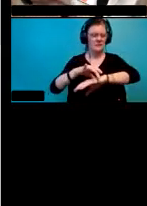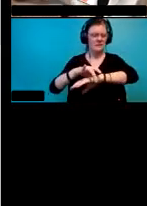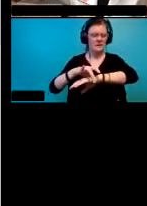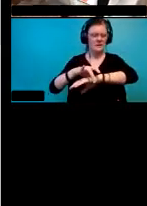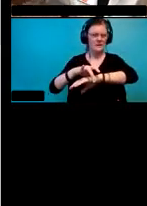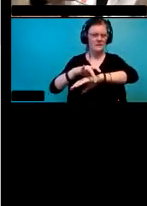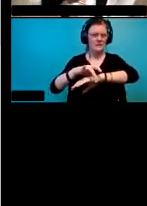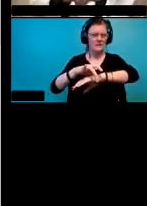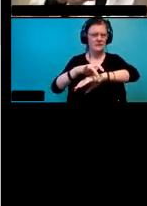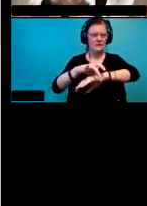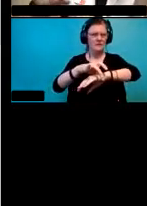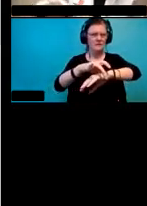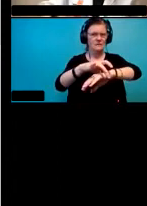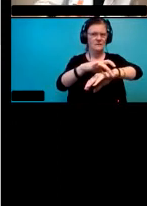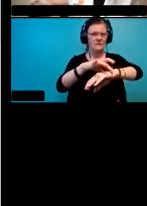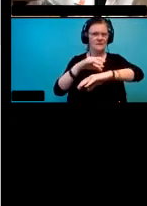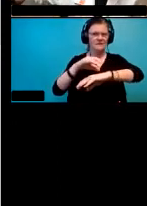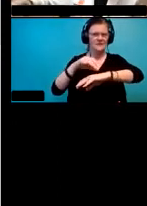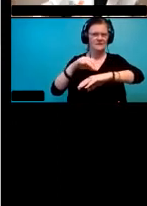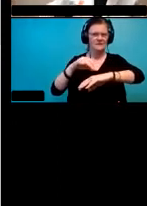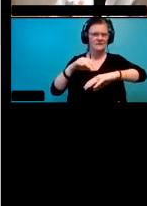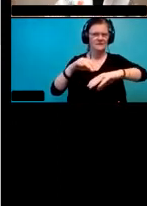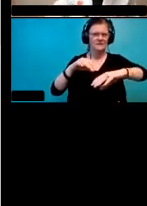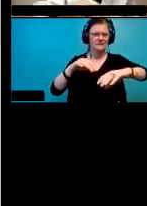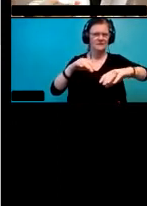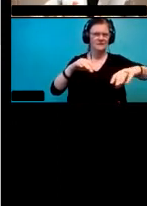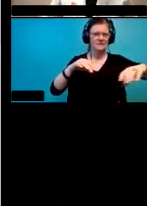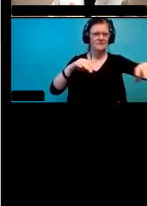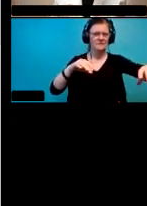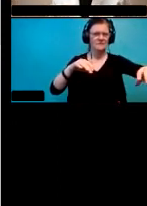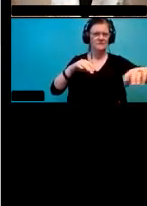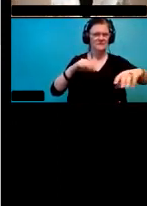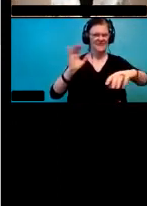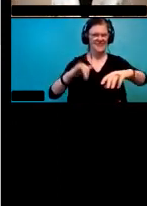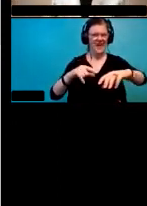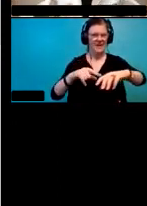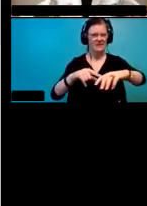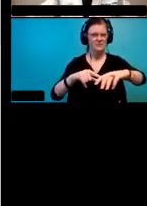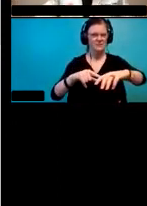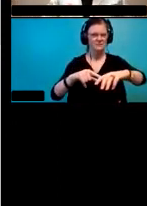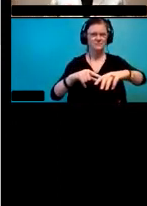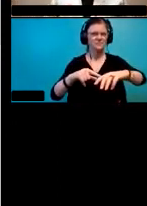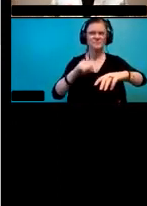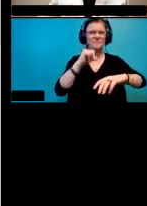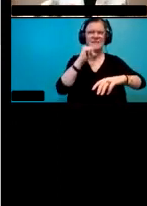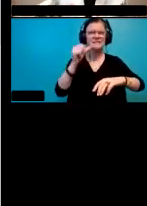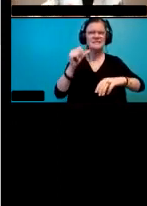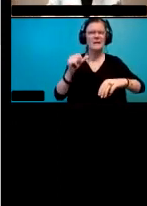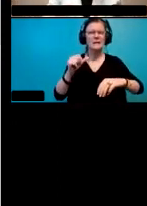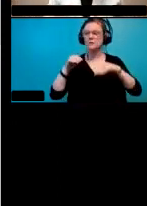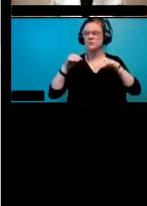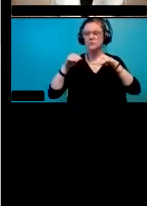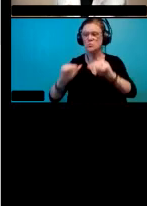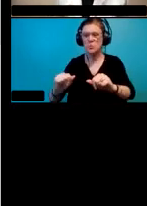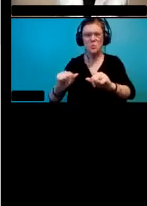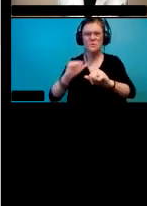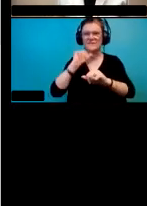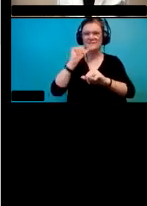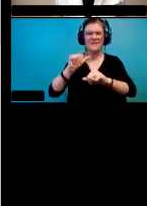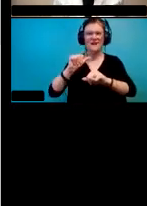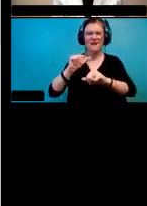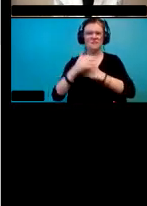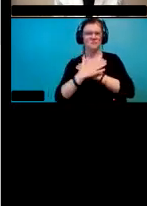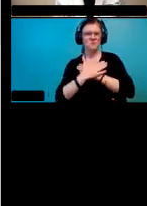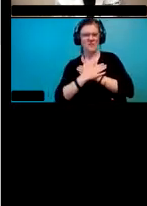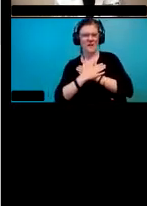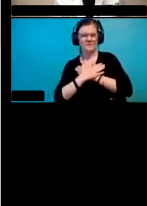kind of a ratchety movement that we feel when we're moving the arm. And it doesn't feel natural and relaxed. So